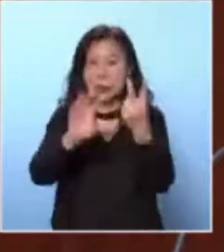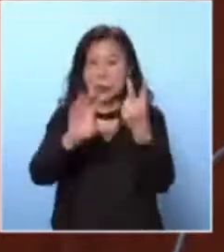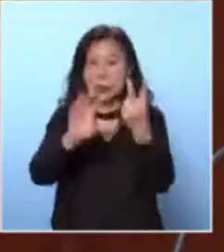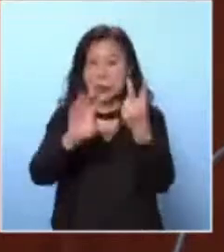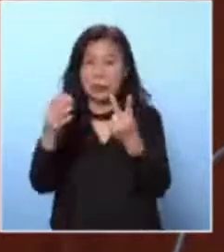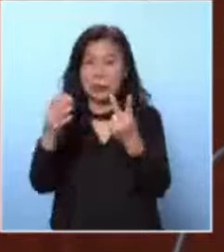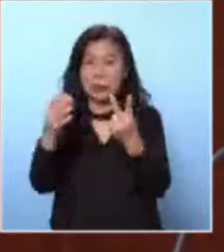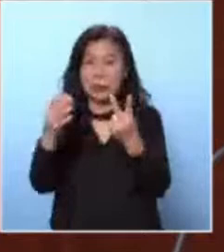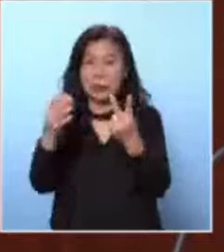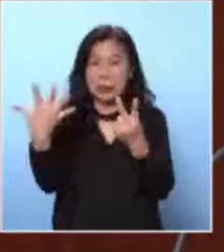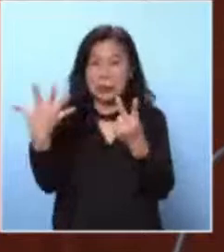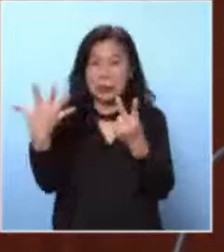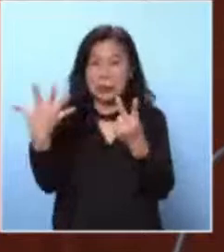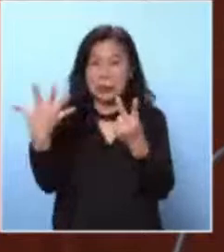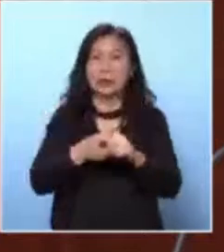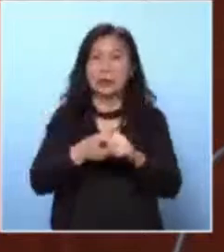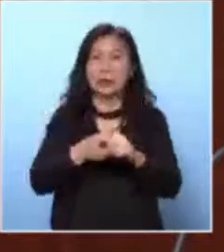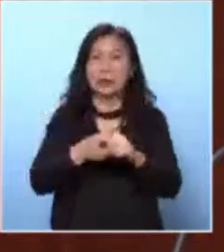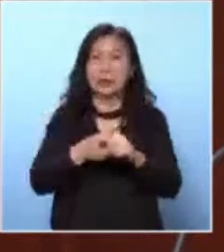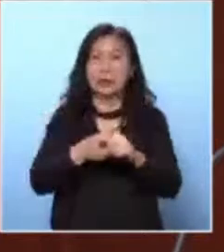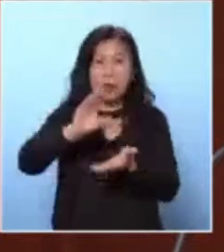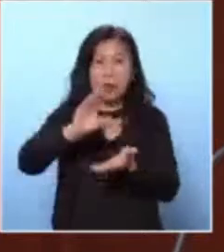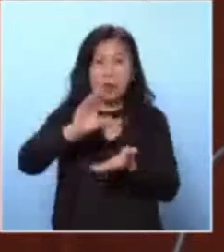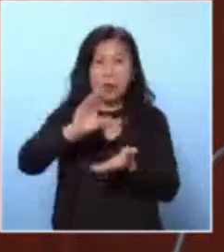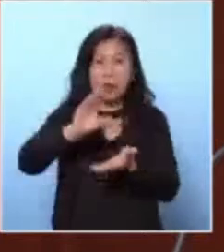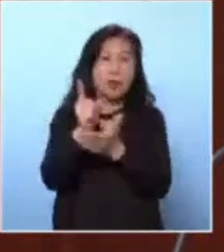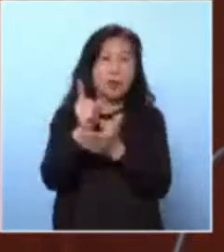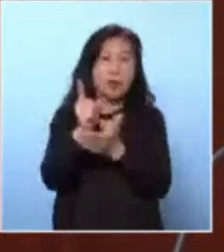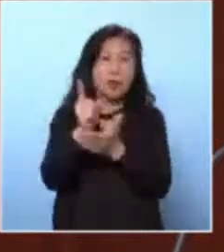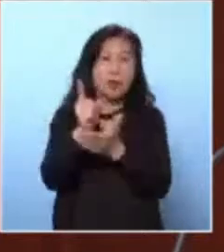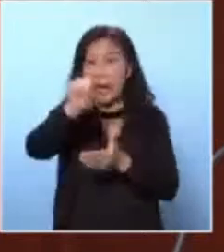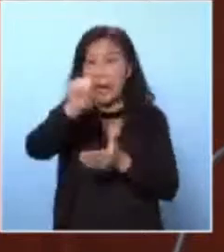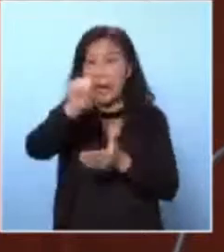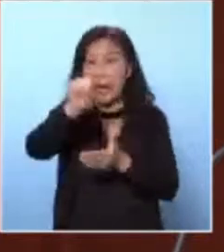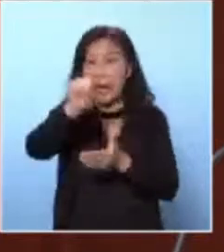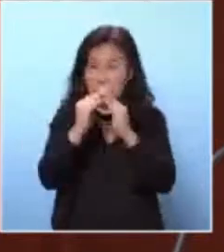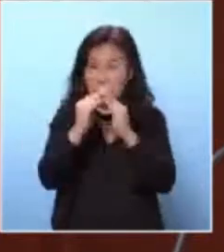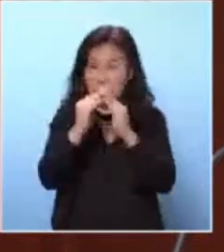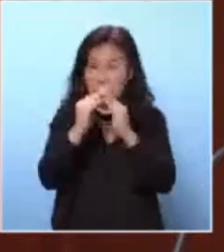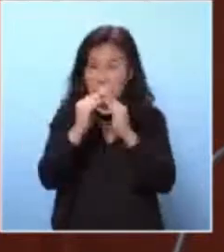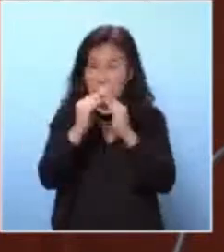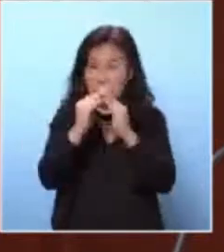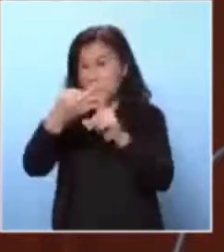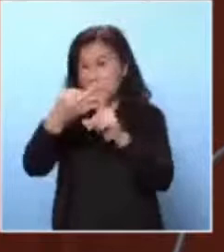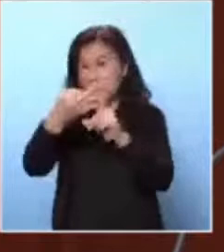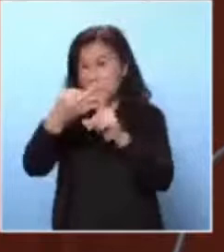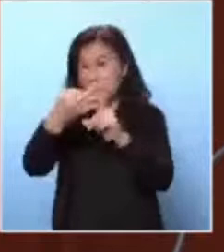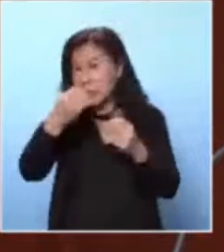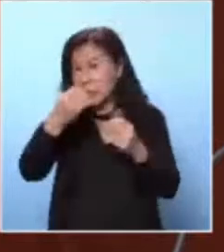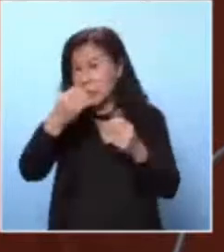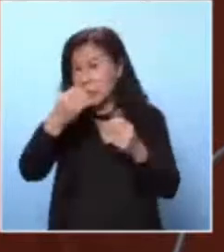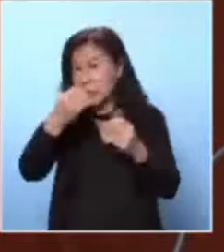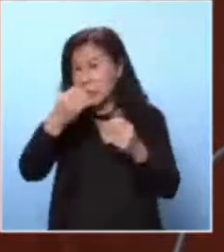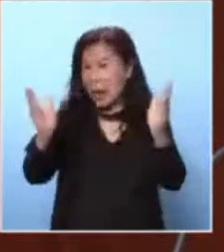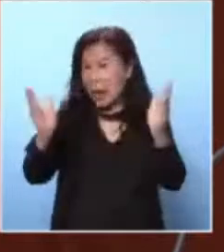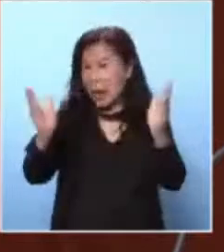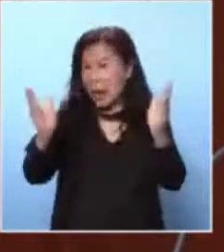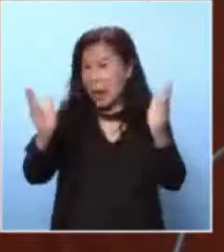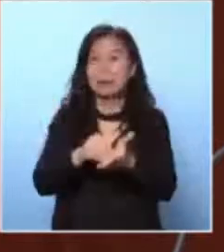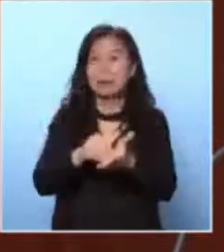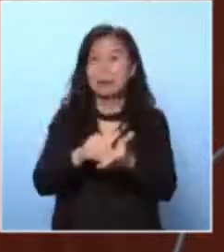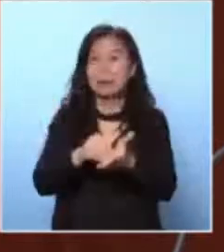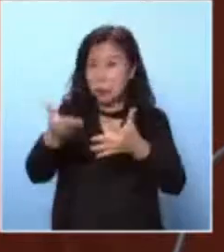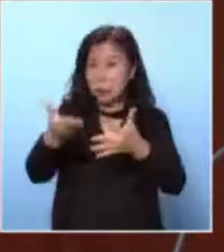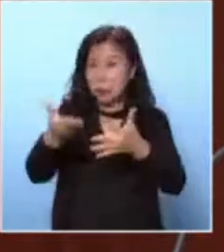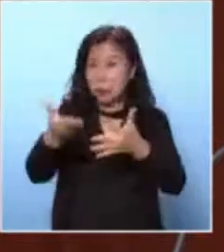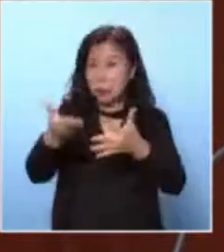post-secondary institutions. Starting from the 2024-25 academic year, the admission quota of non-local students